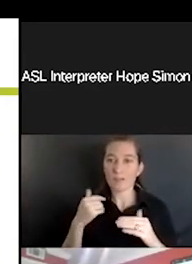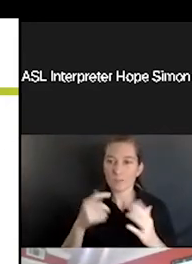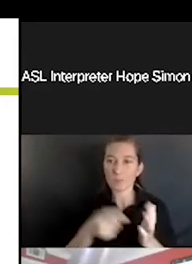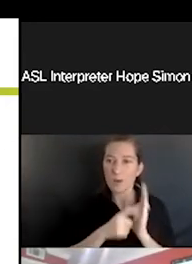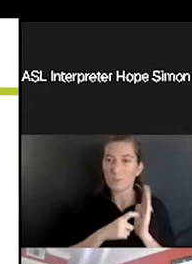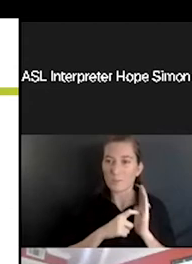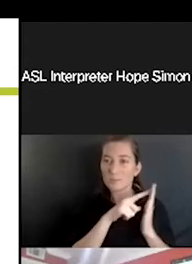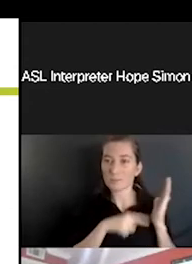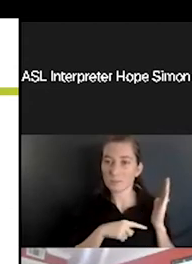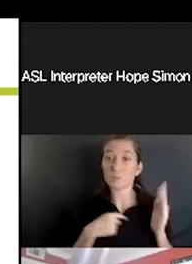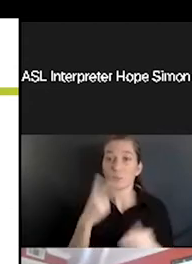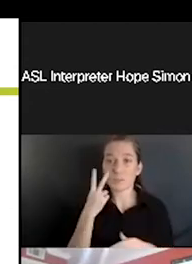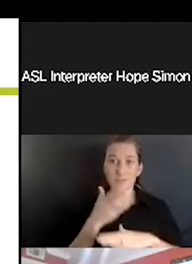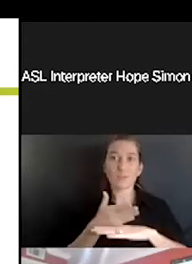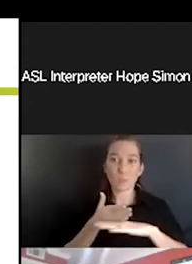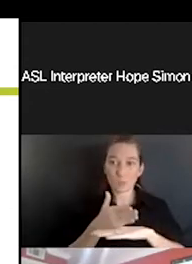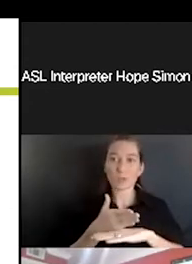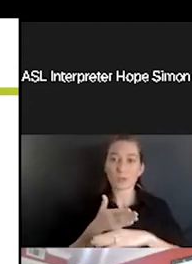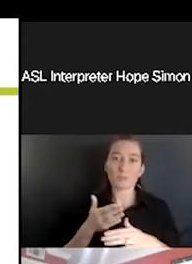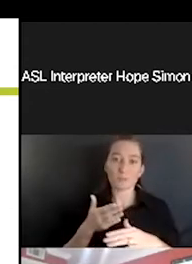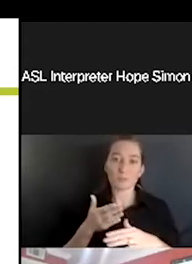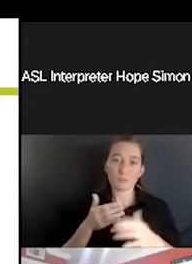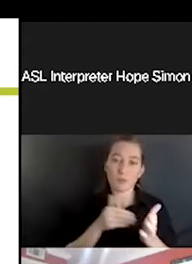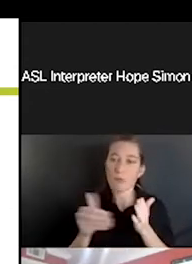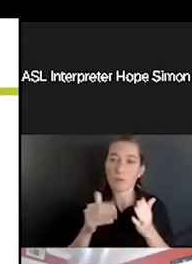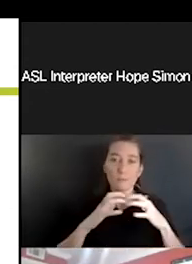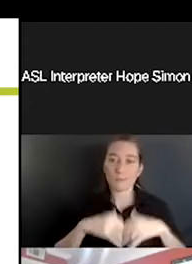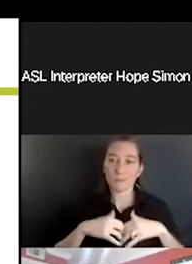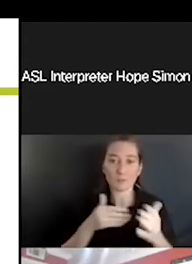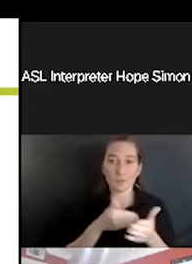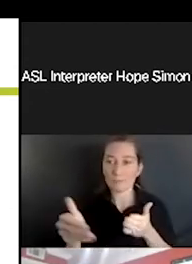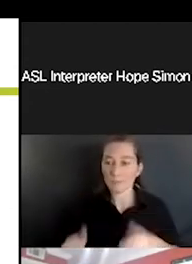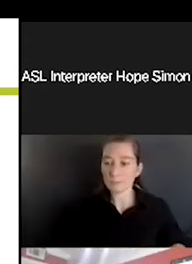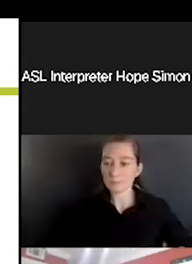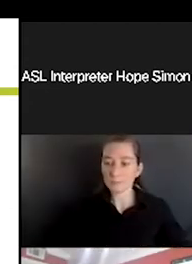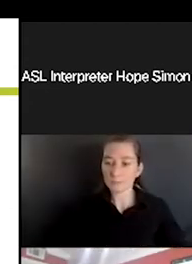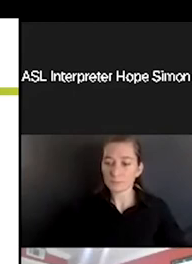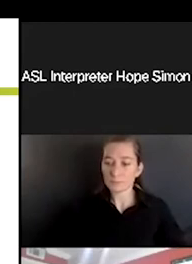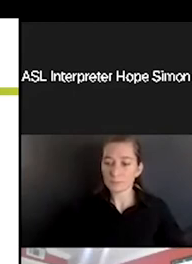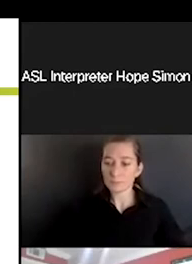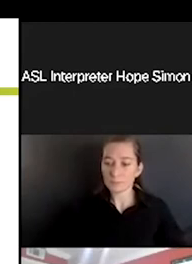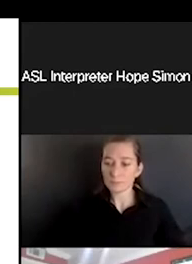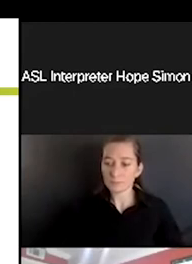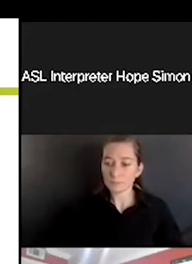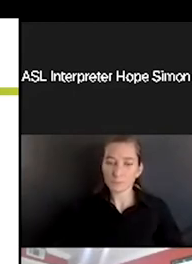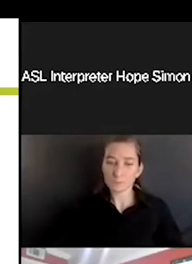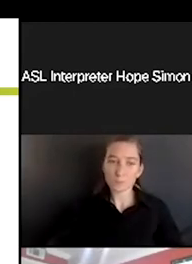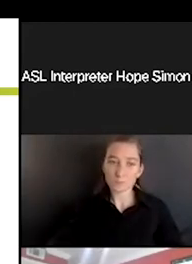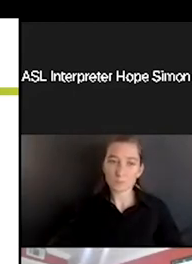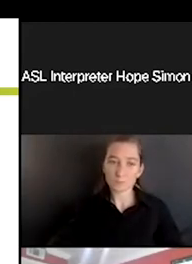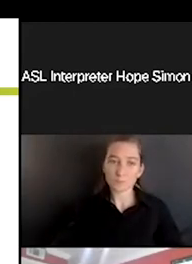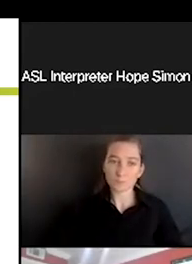often in earthquakes, and are probably one of the riskiest ones and easiest ones to repair. This